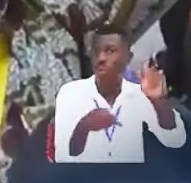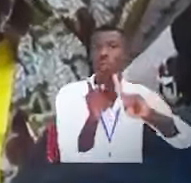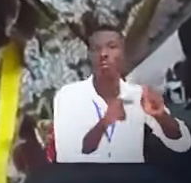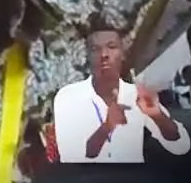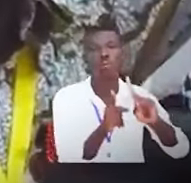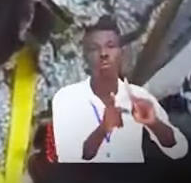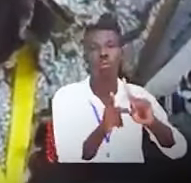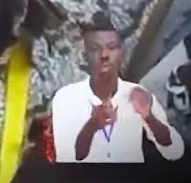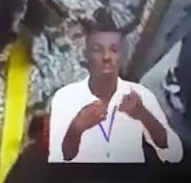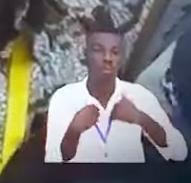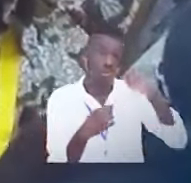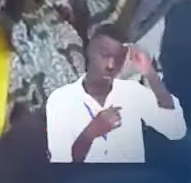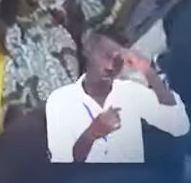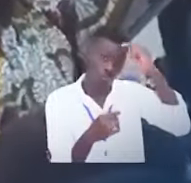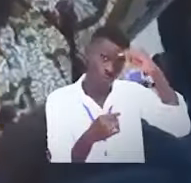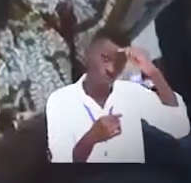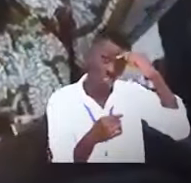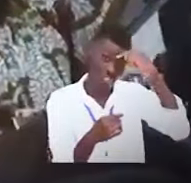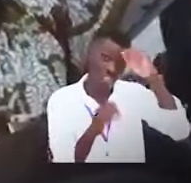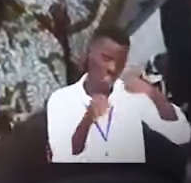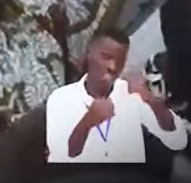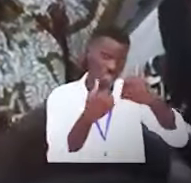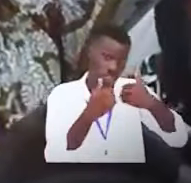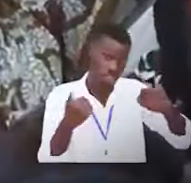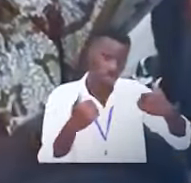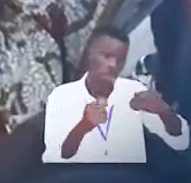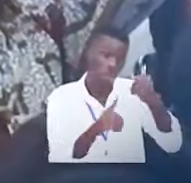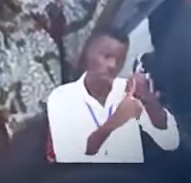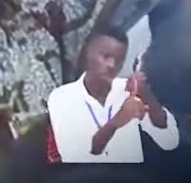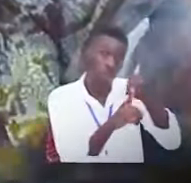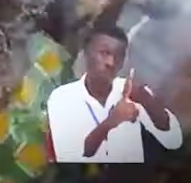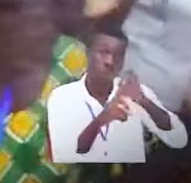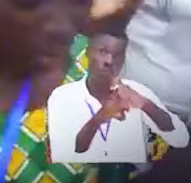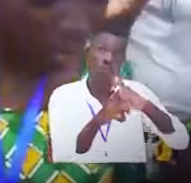the Jonathans from the Jonadabs. Shall we pray